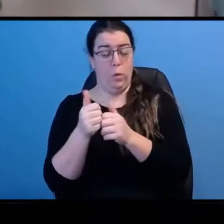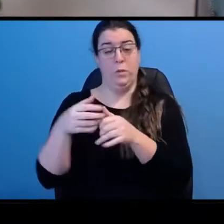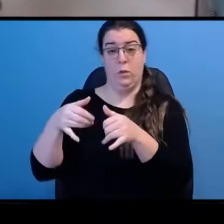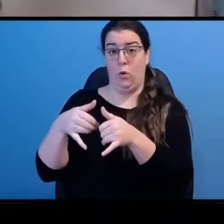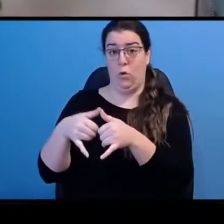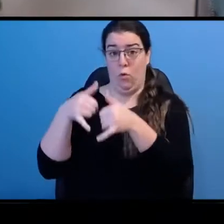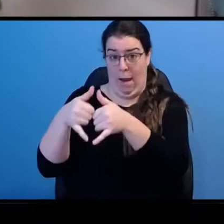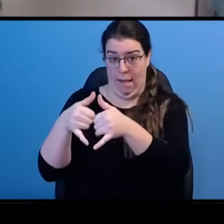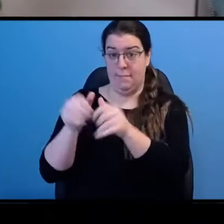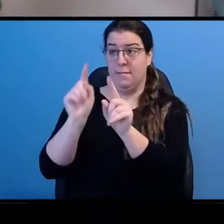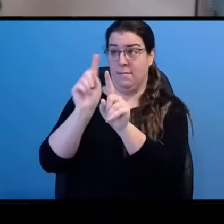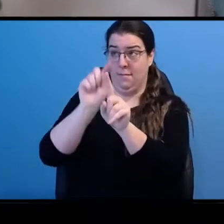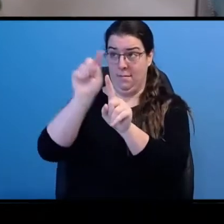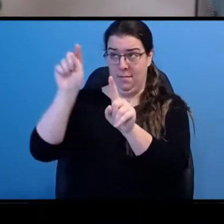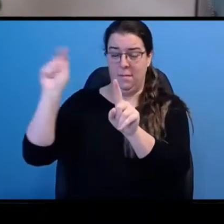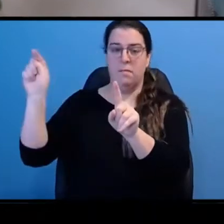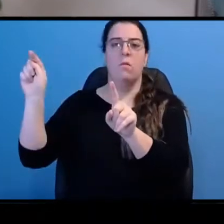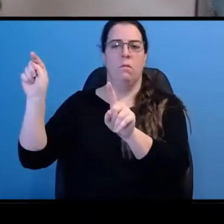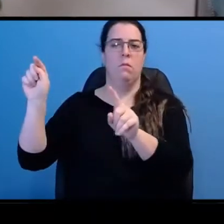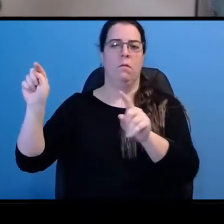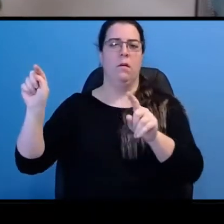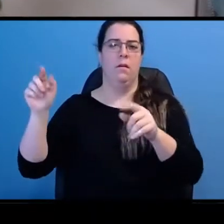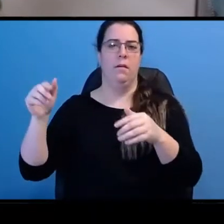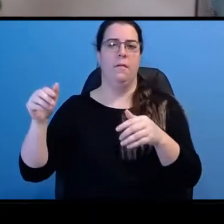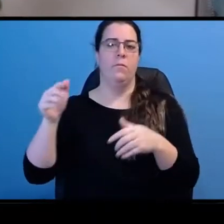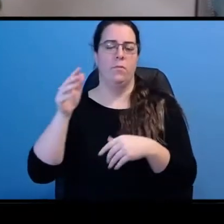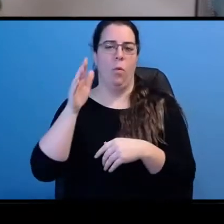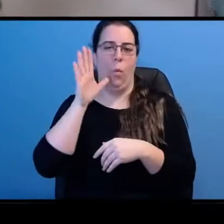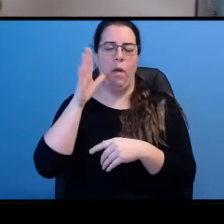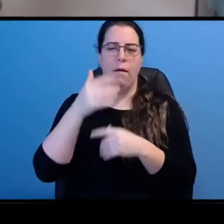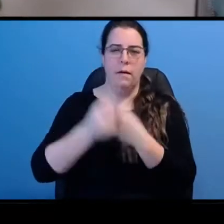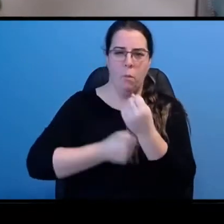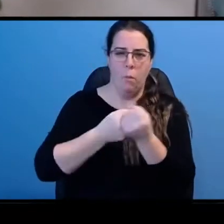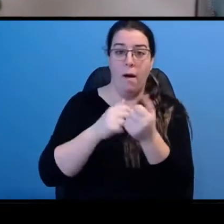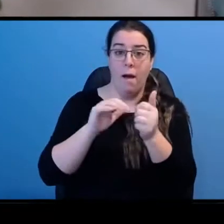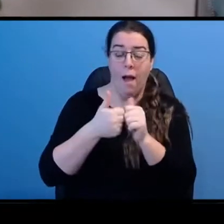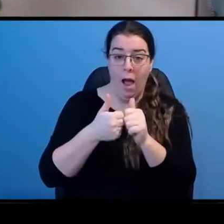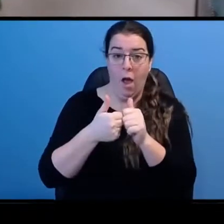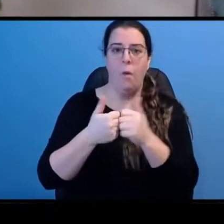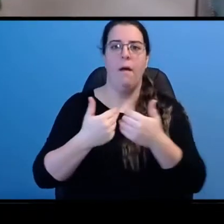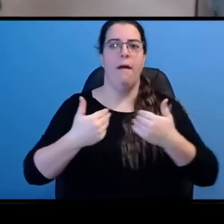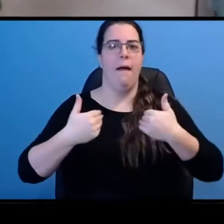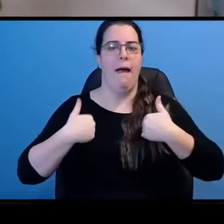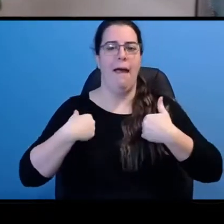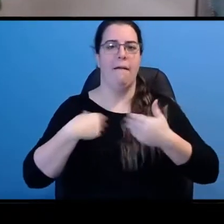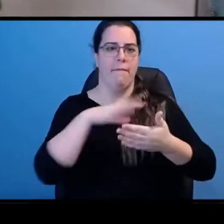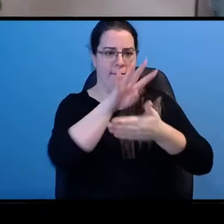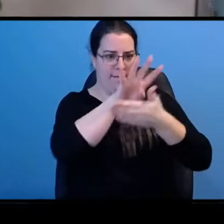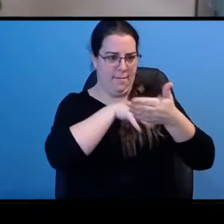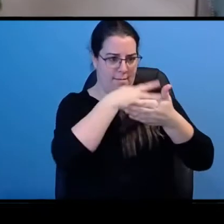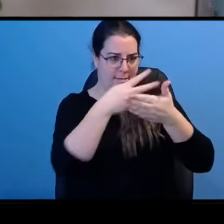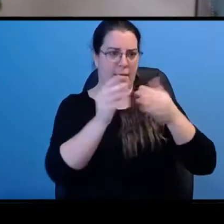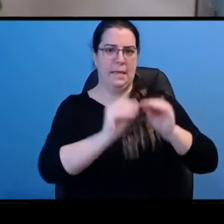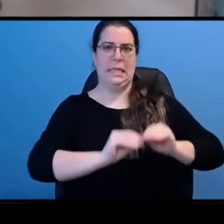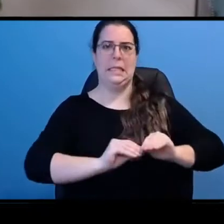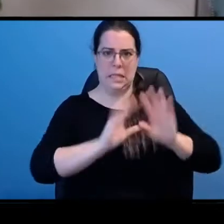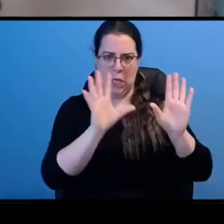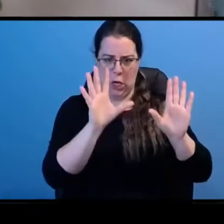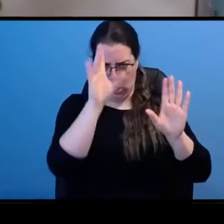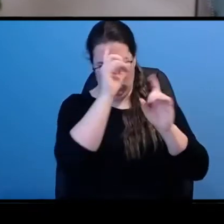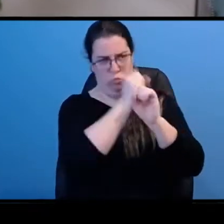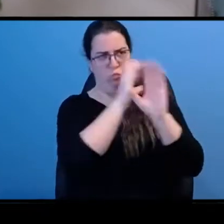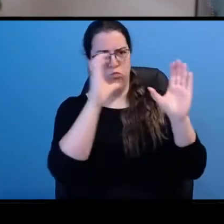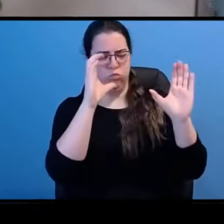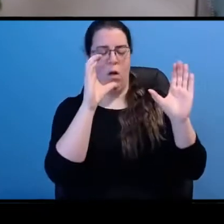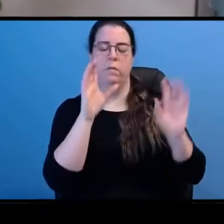So they break things down, and they're very, I don't want to say very clear, because still they'll throw my brain for a